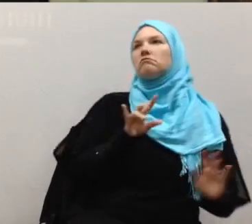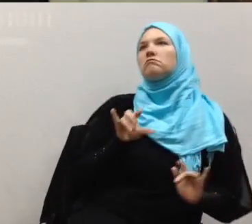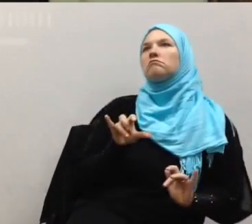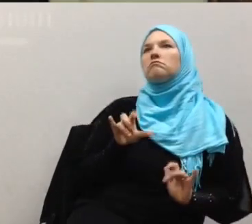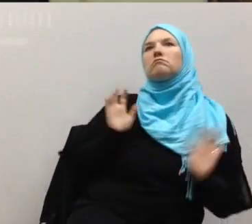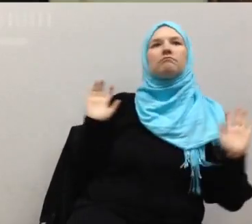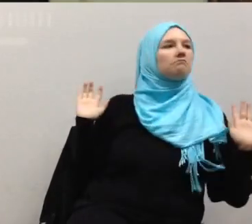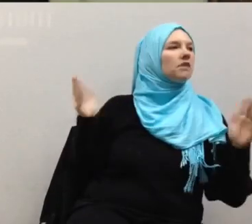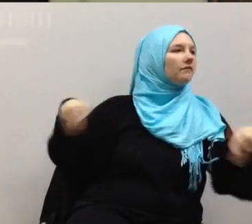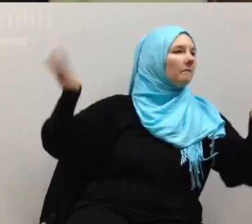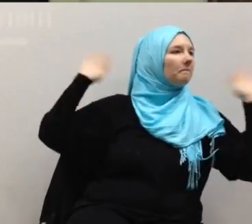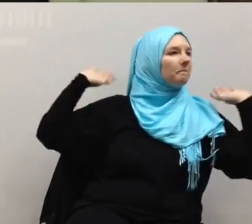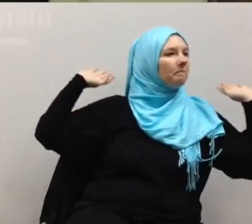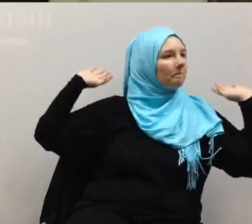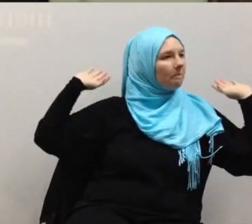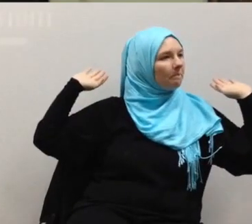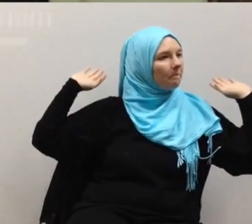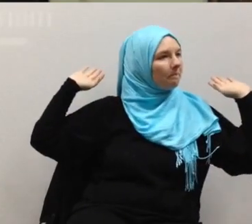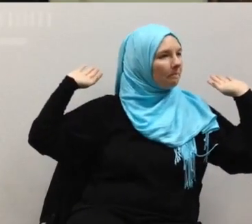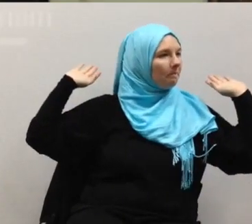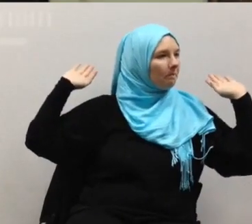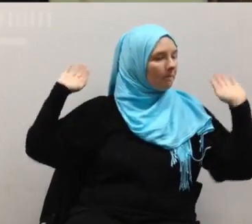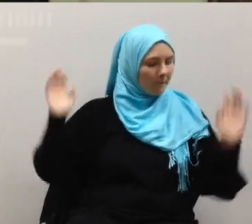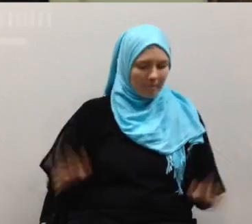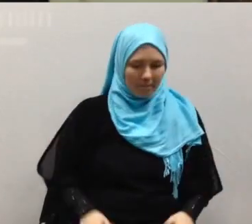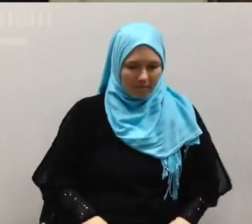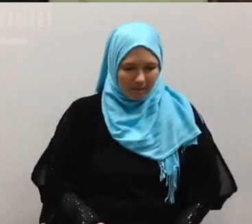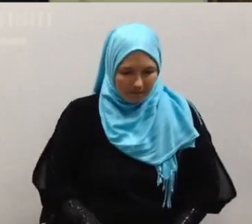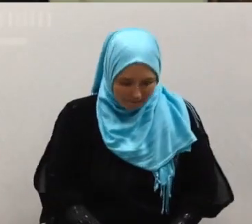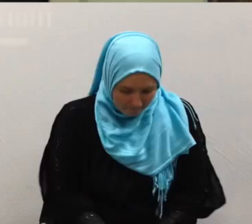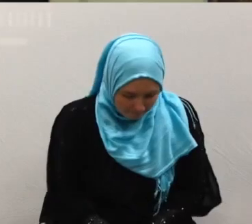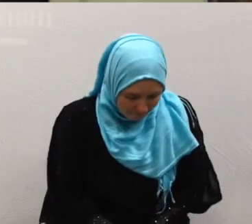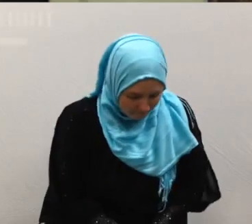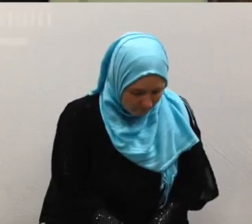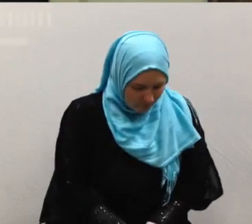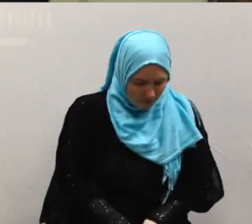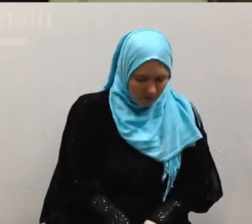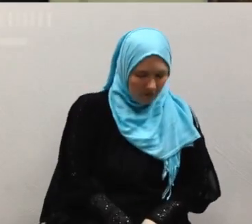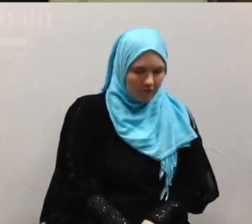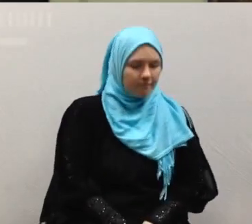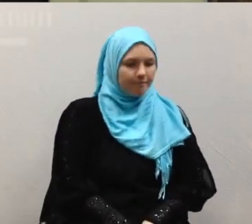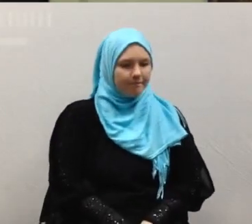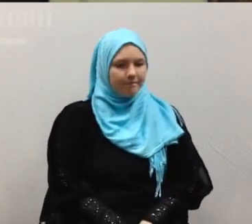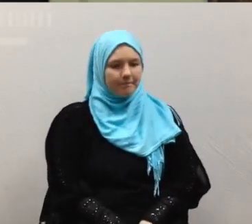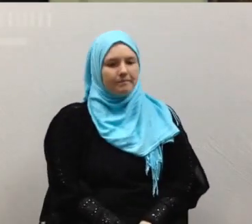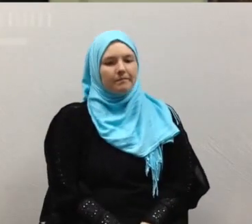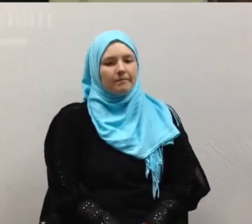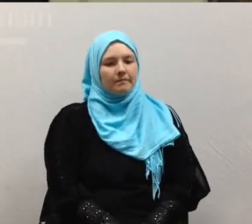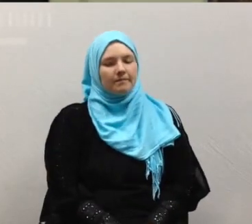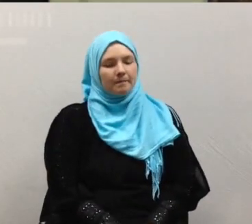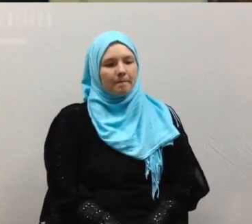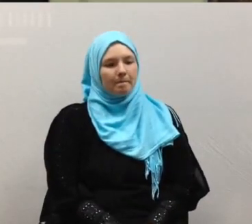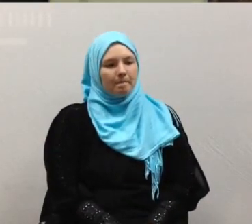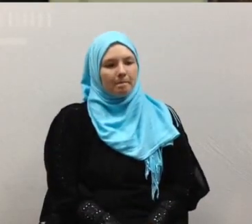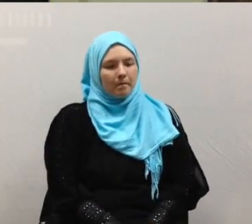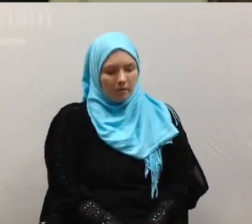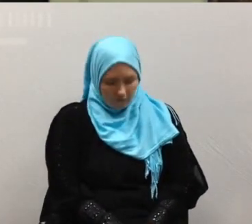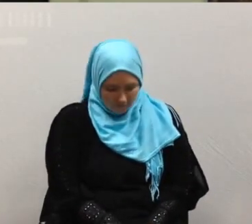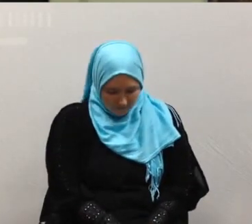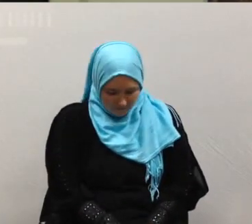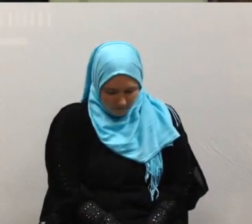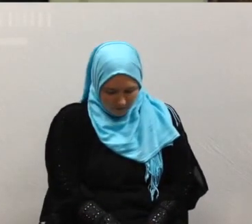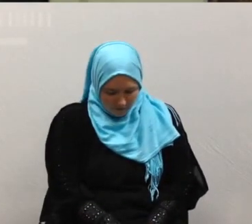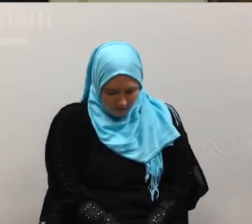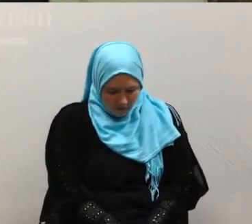Allah, which has occurred before. And never will you find in the way of Allah any